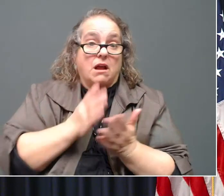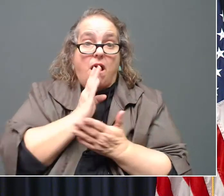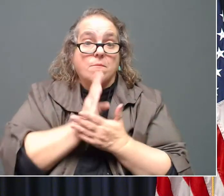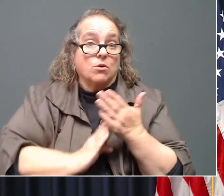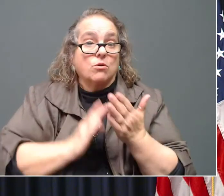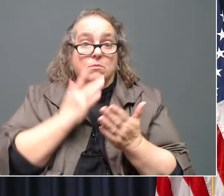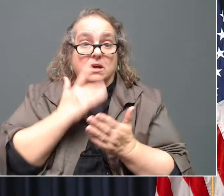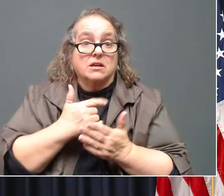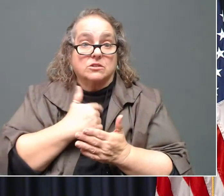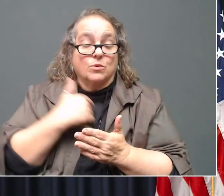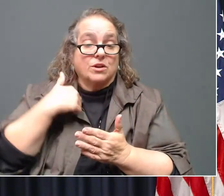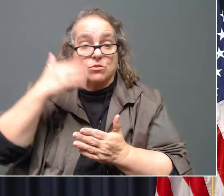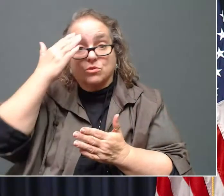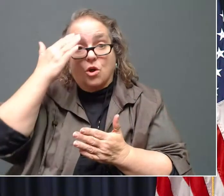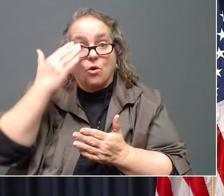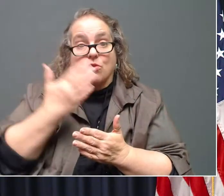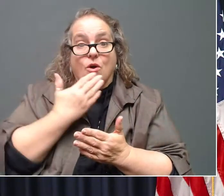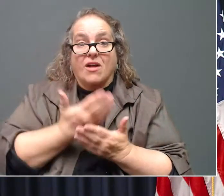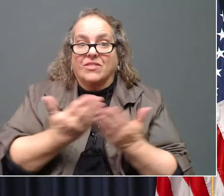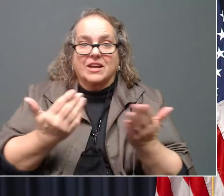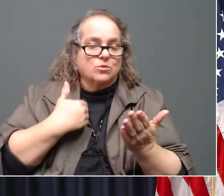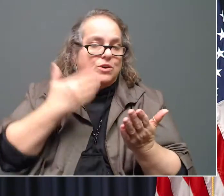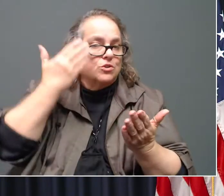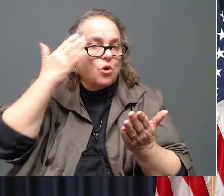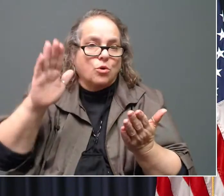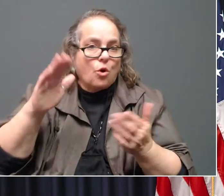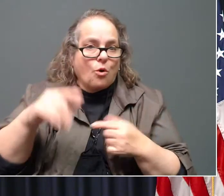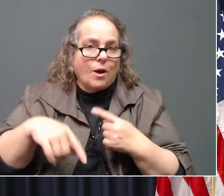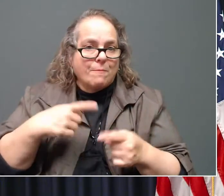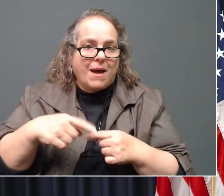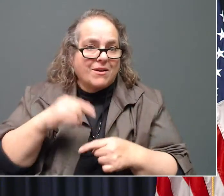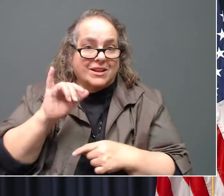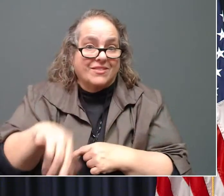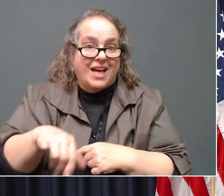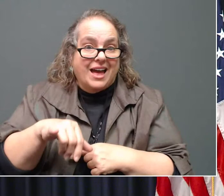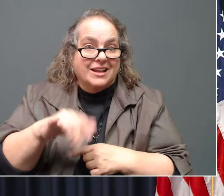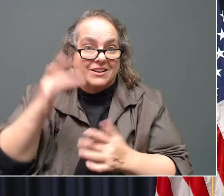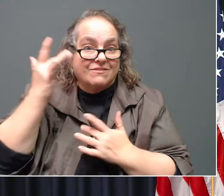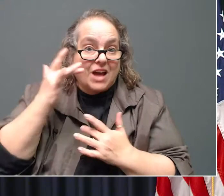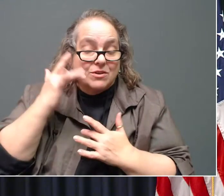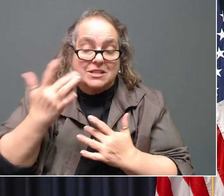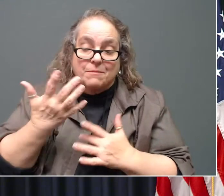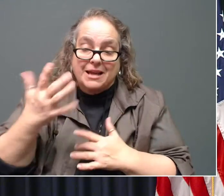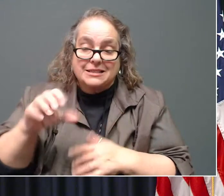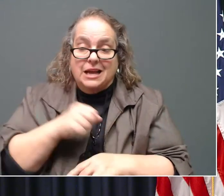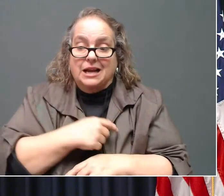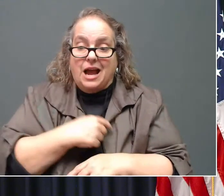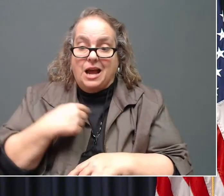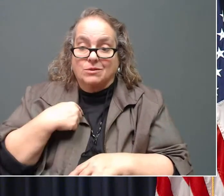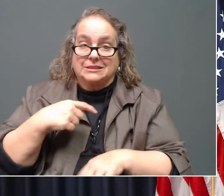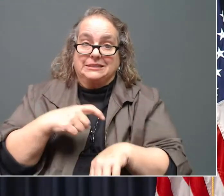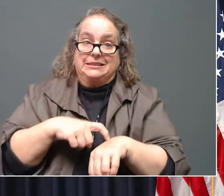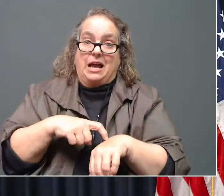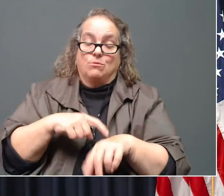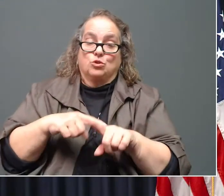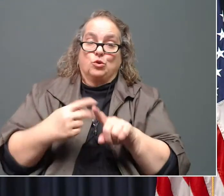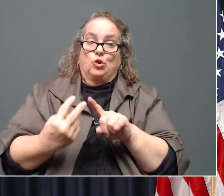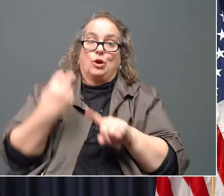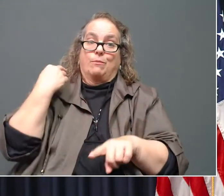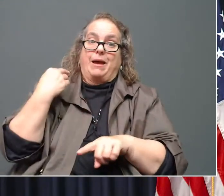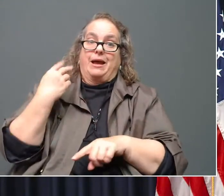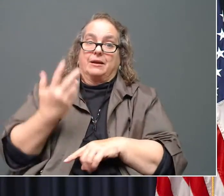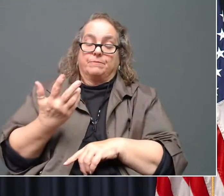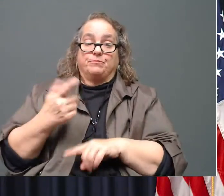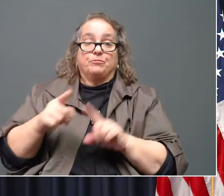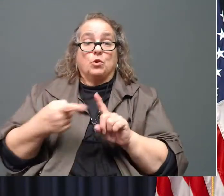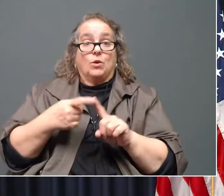knowing that there are things we don't know about the virus, and it may take time for us to be able to look back and tell. But when we take action and other